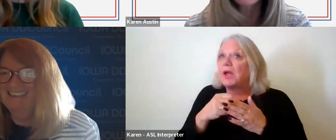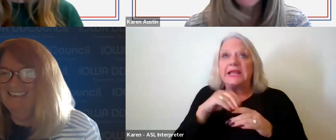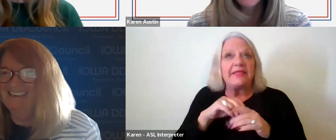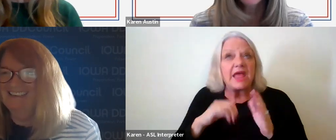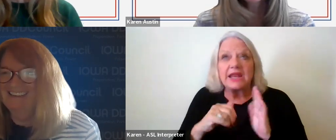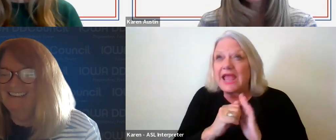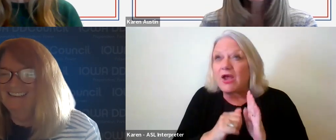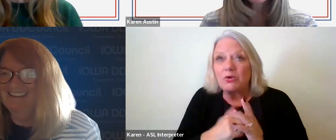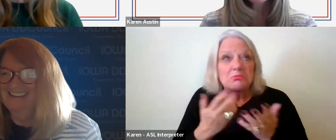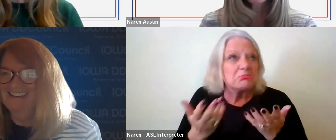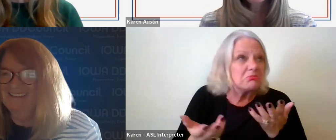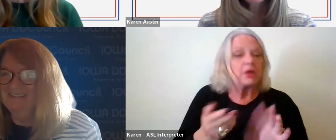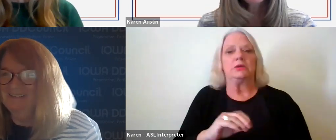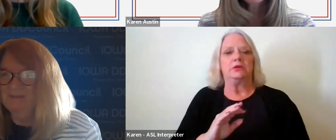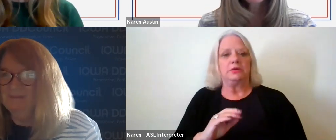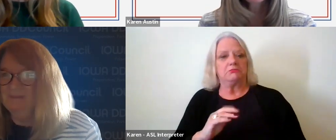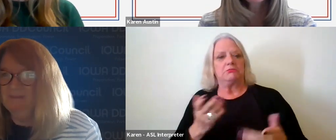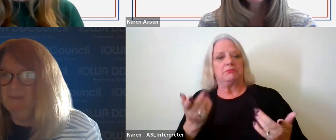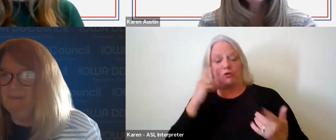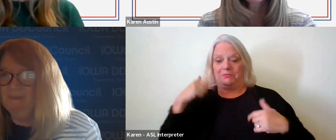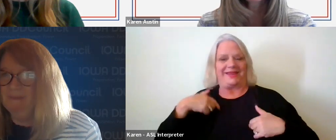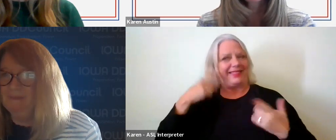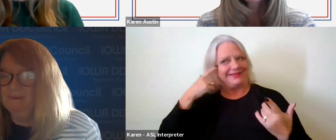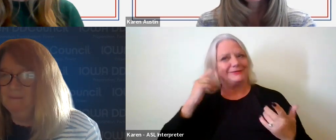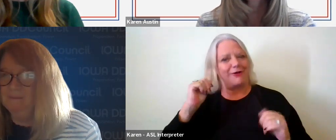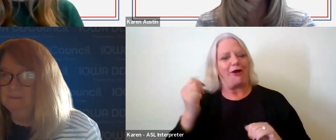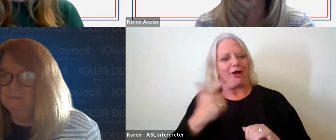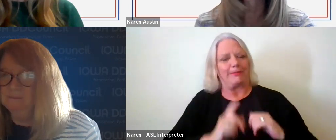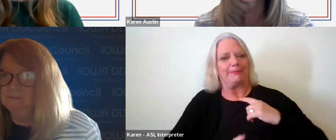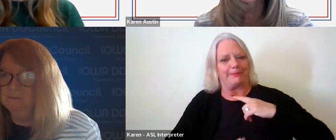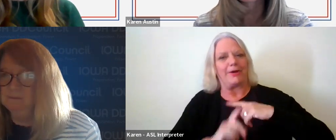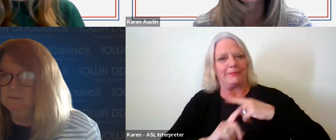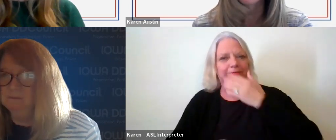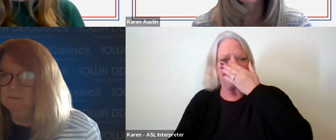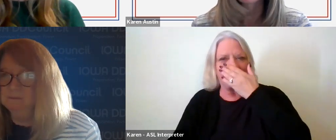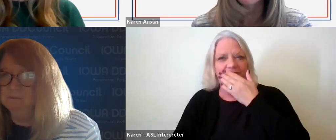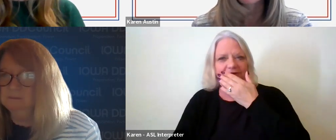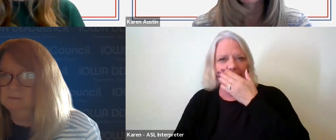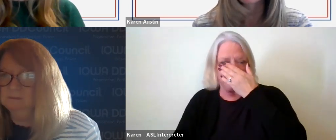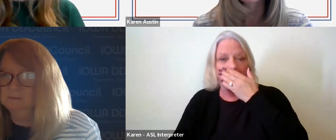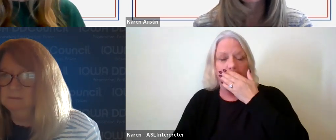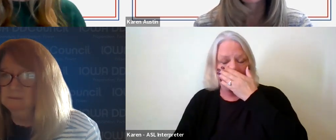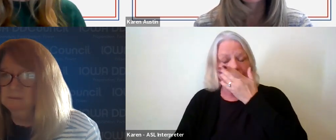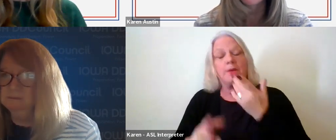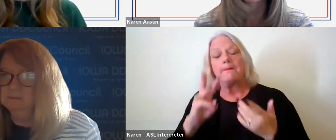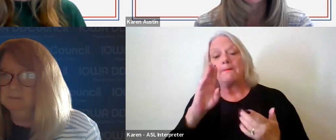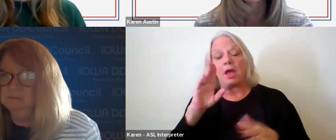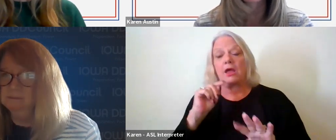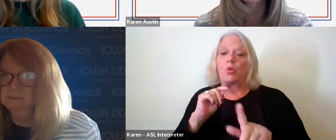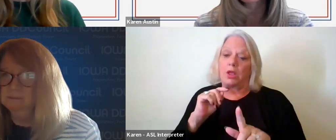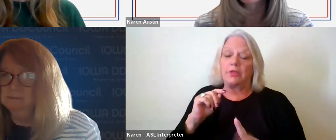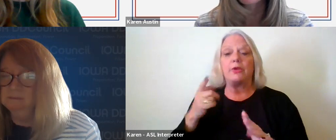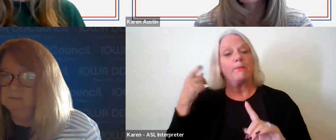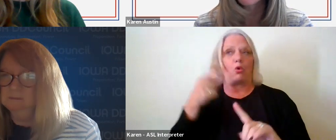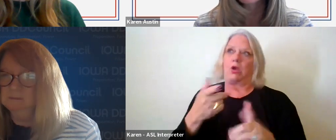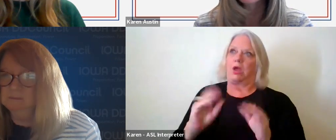certainly I wouldn't see a downside. You know, the premise behind the ABLE accounts was to, again, help